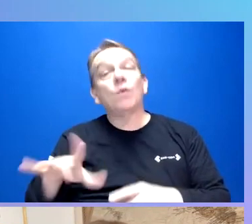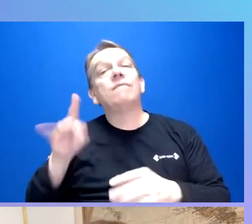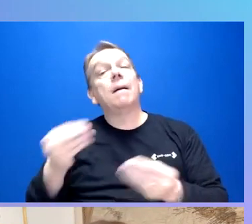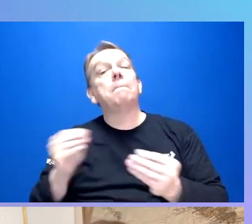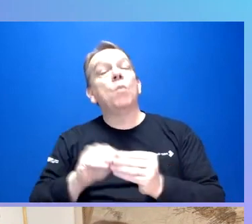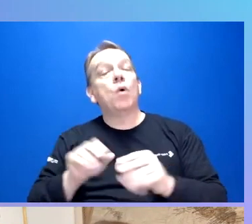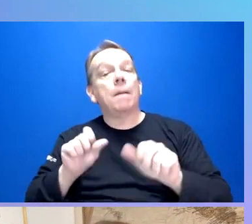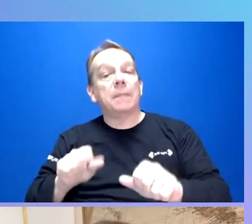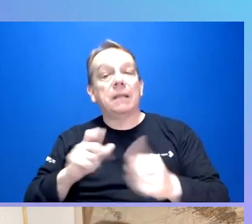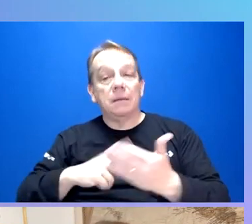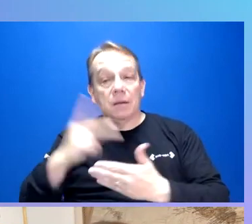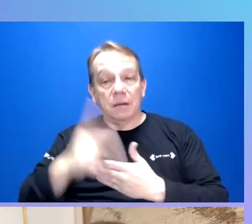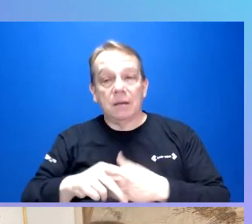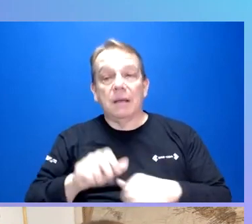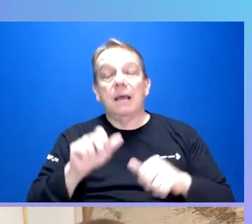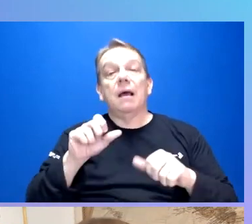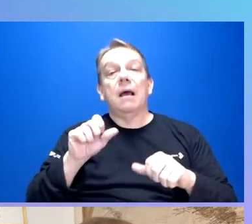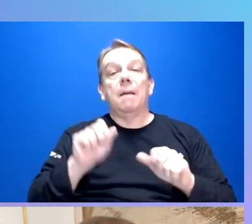go to